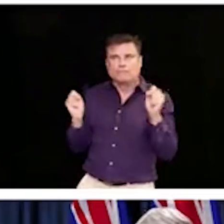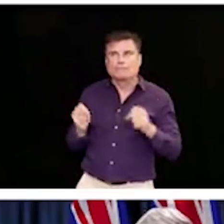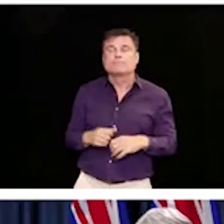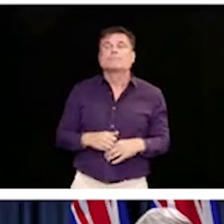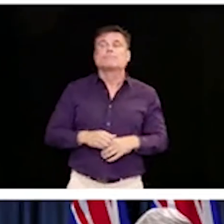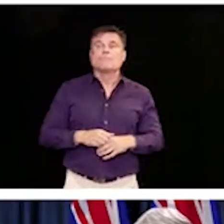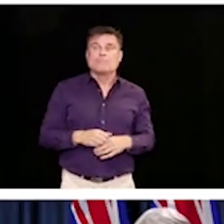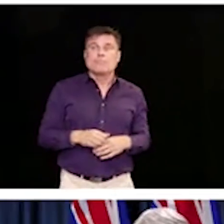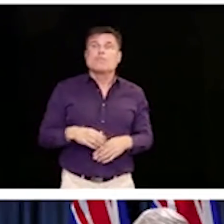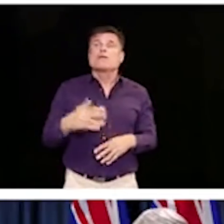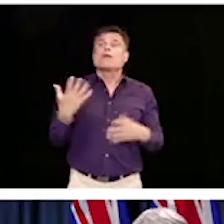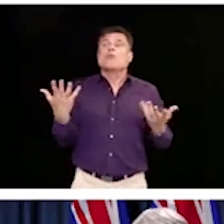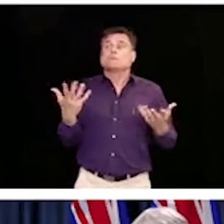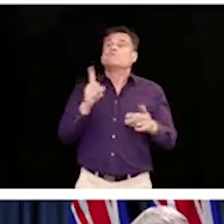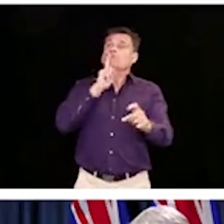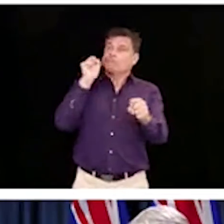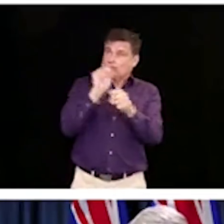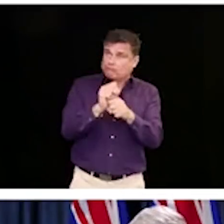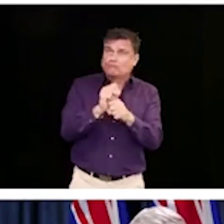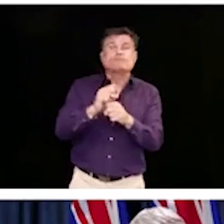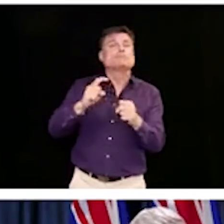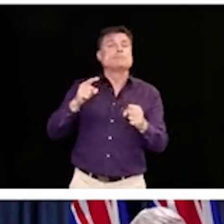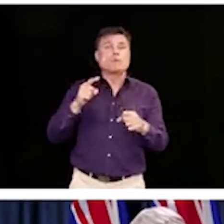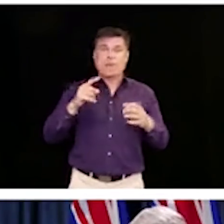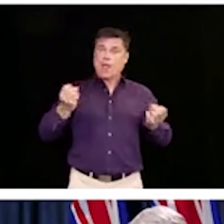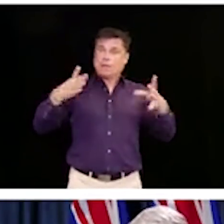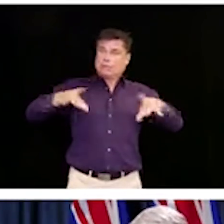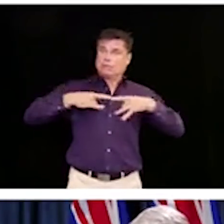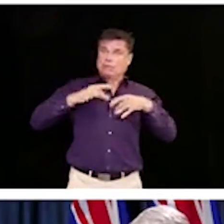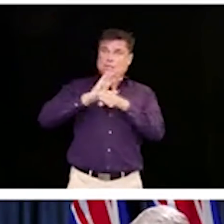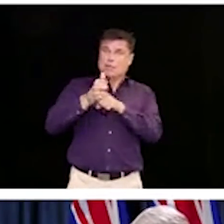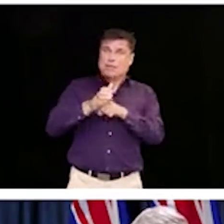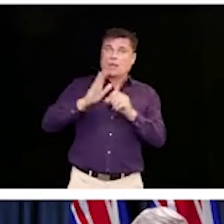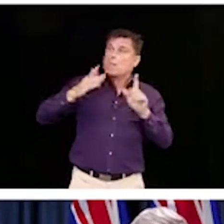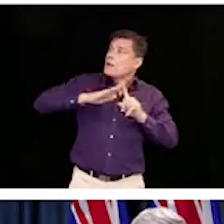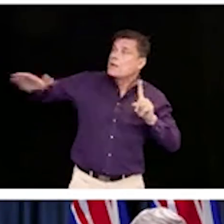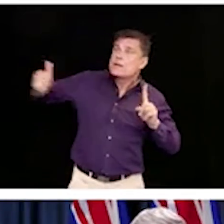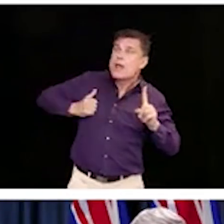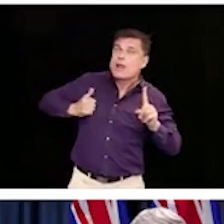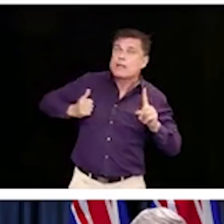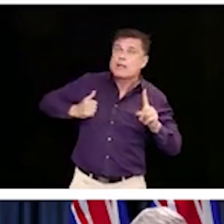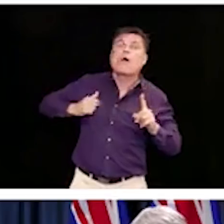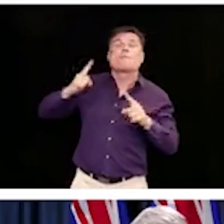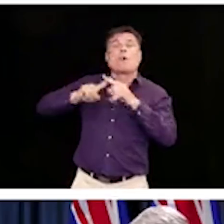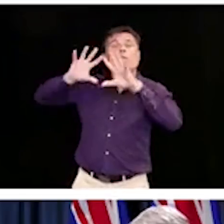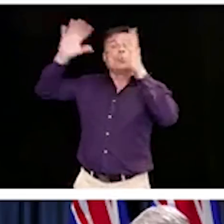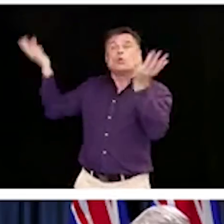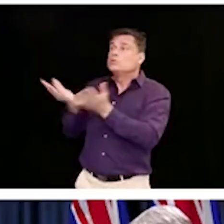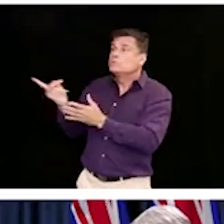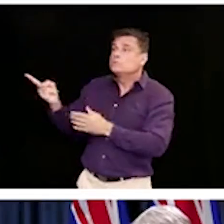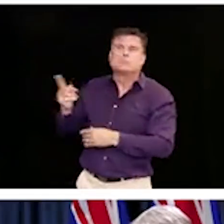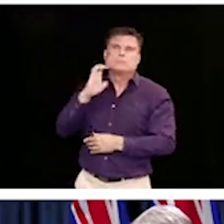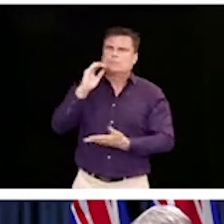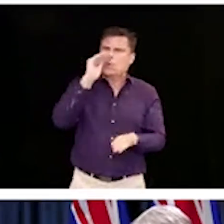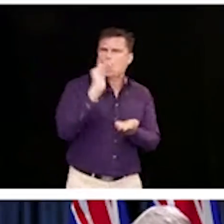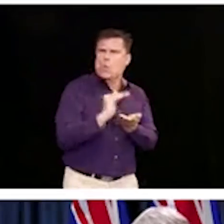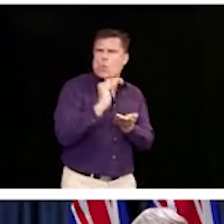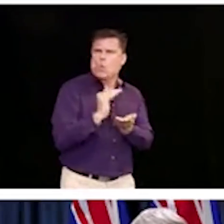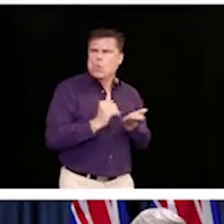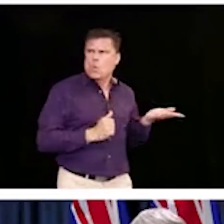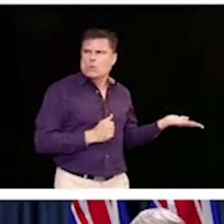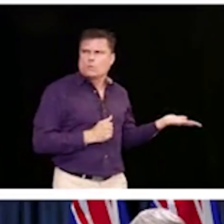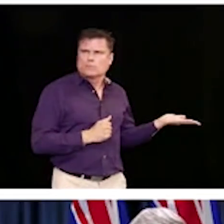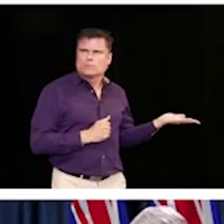of confirmed cases per 1 million has been below the rest of Canada and most other countries. However, and you'll hear this